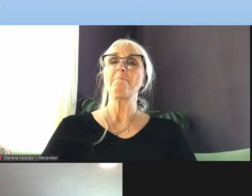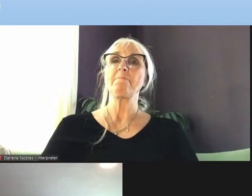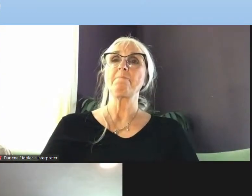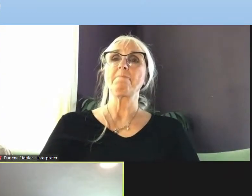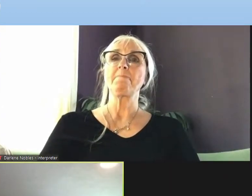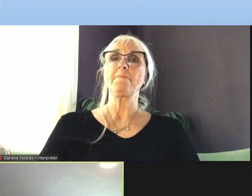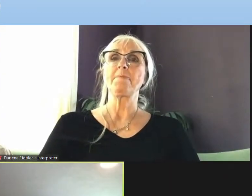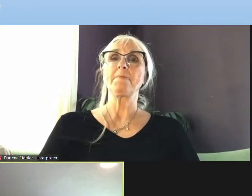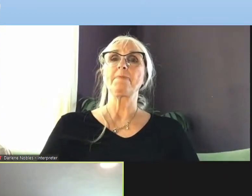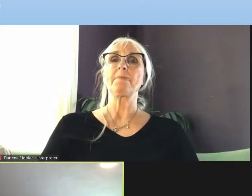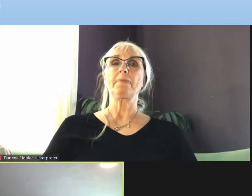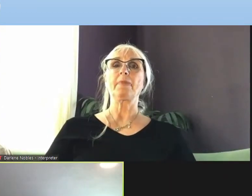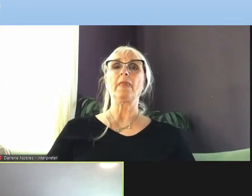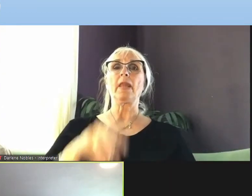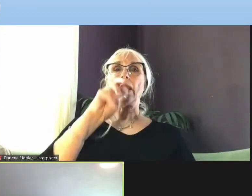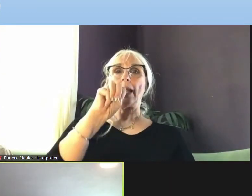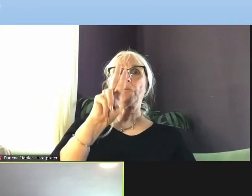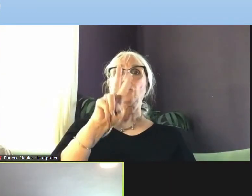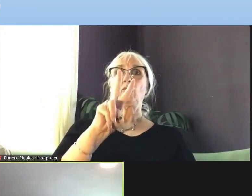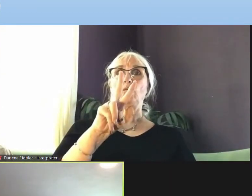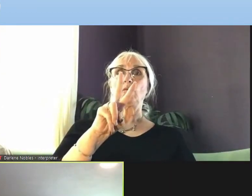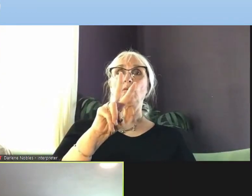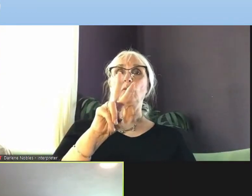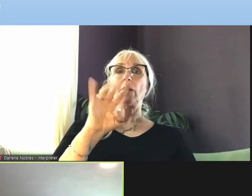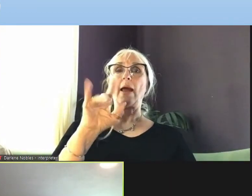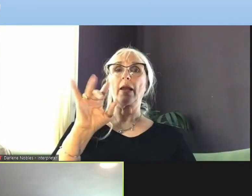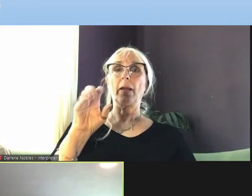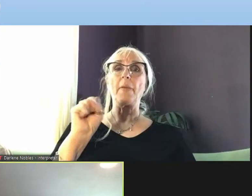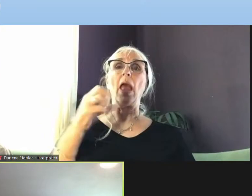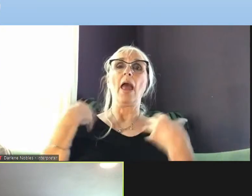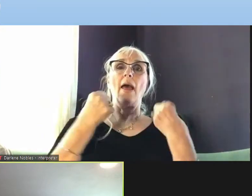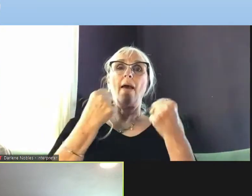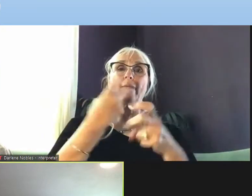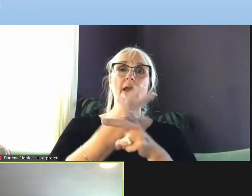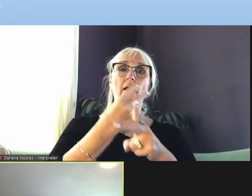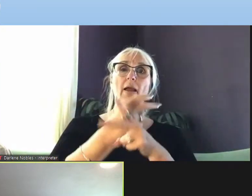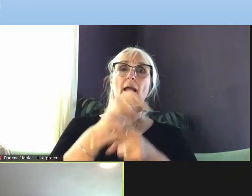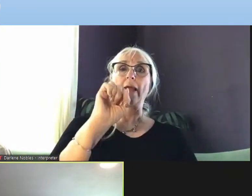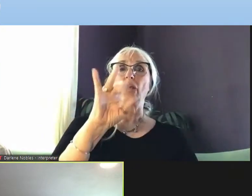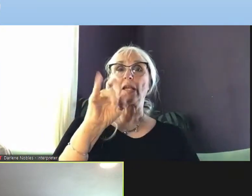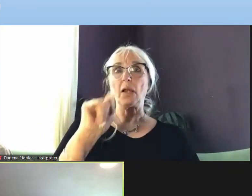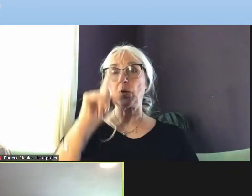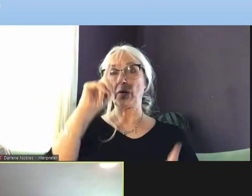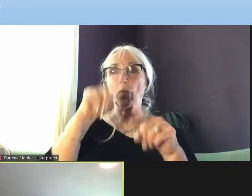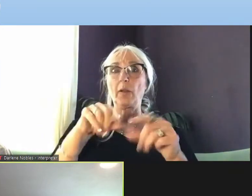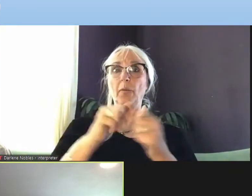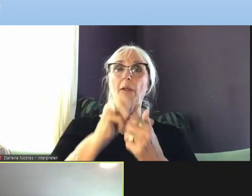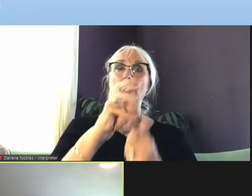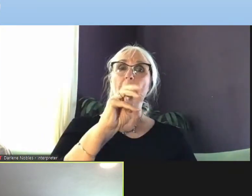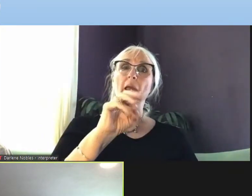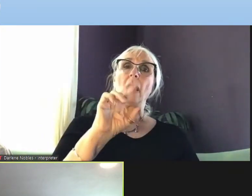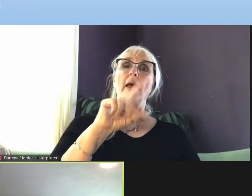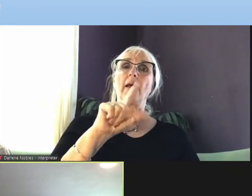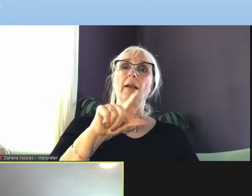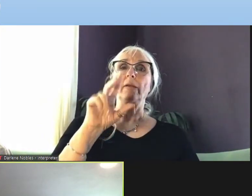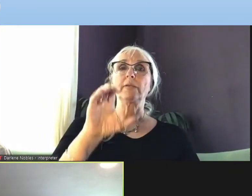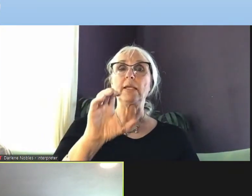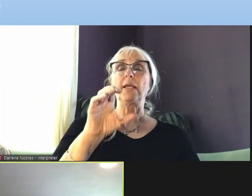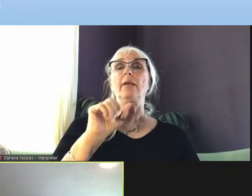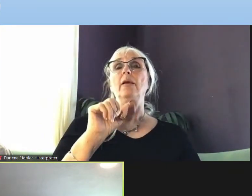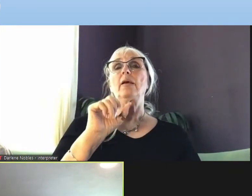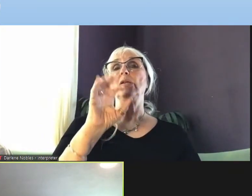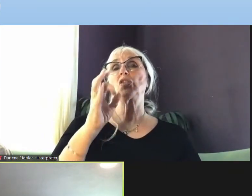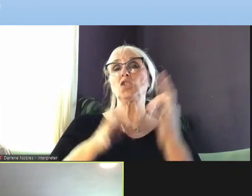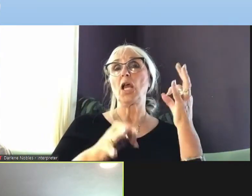Under item M2, discussion regarding healthcare plan audit and related engagement agreement with Messier 42 LLC. Judge requests this